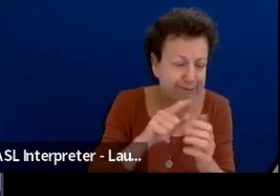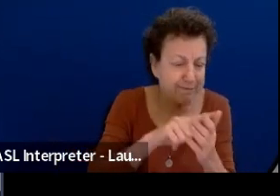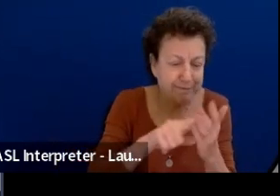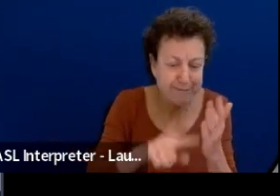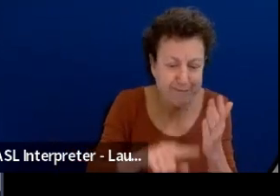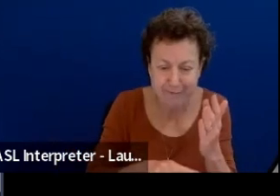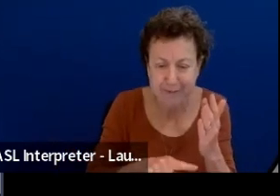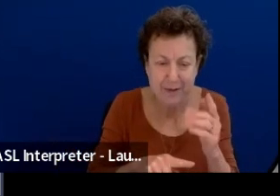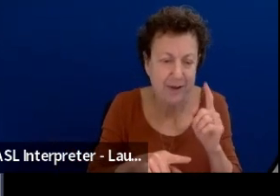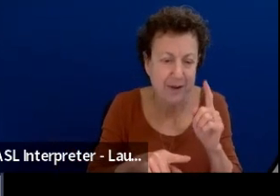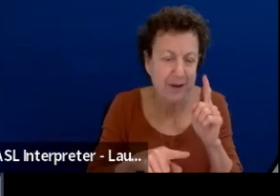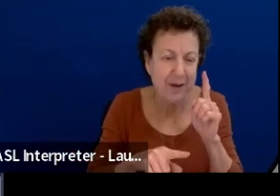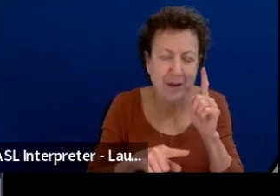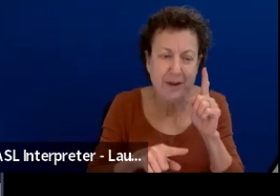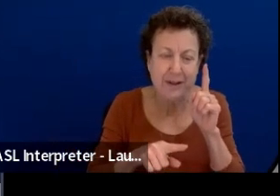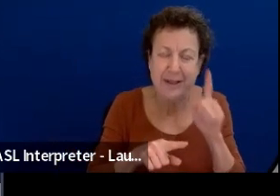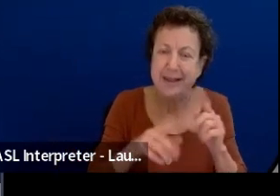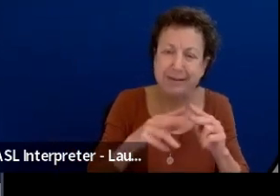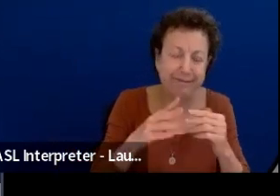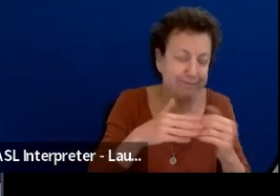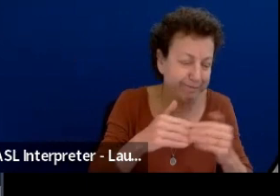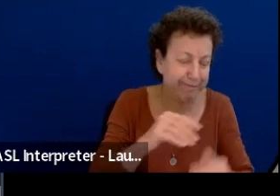this particular chamber.